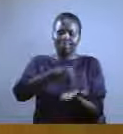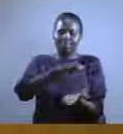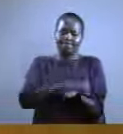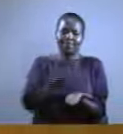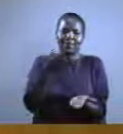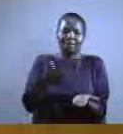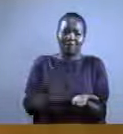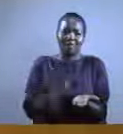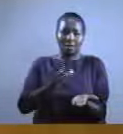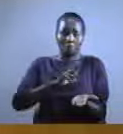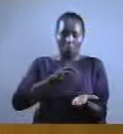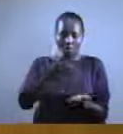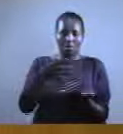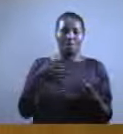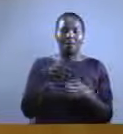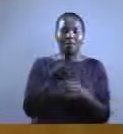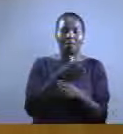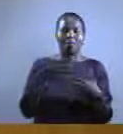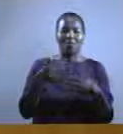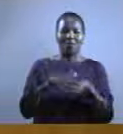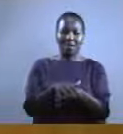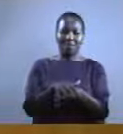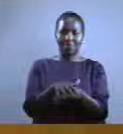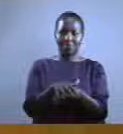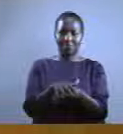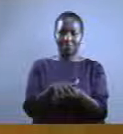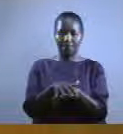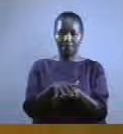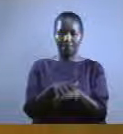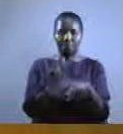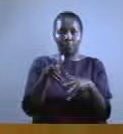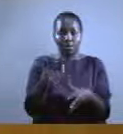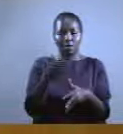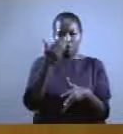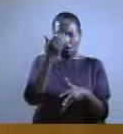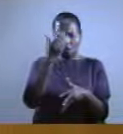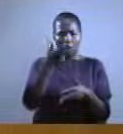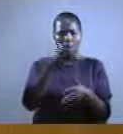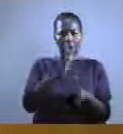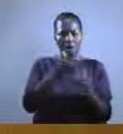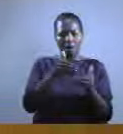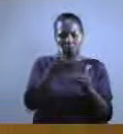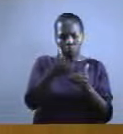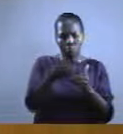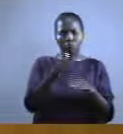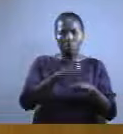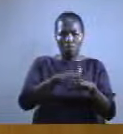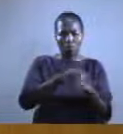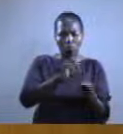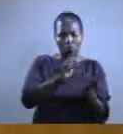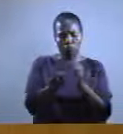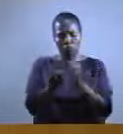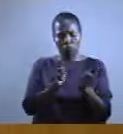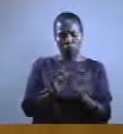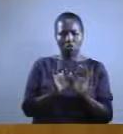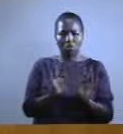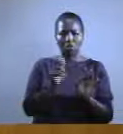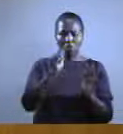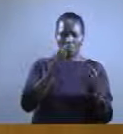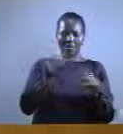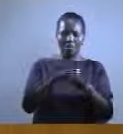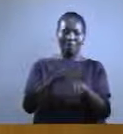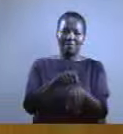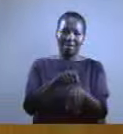account as we implement this incentive. We will learn of ways to improve the design even more as we